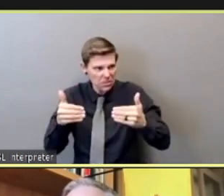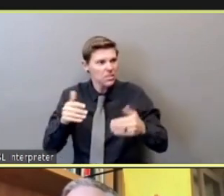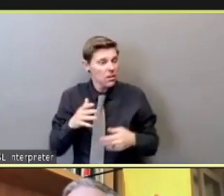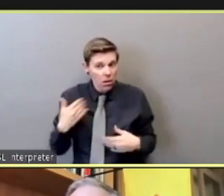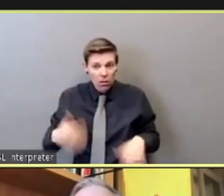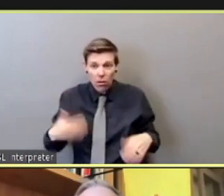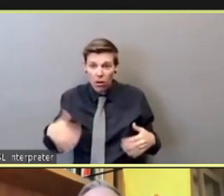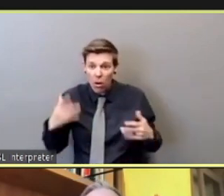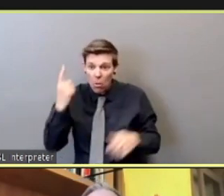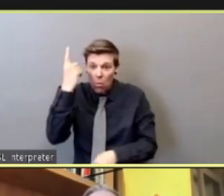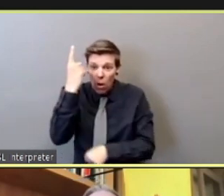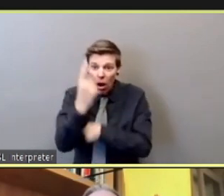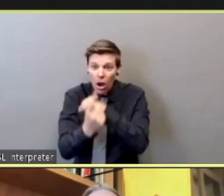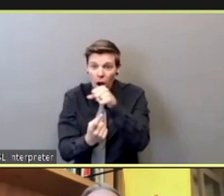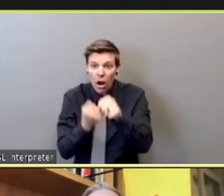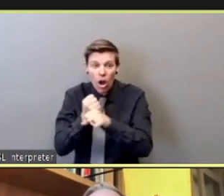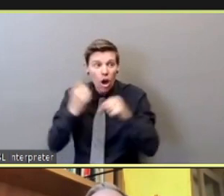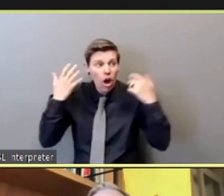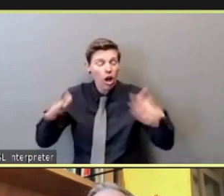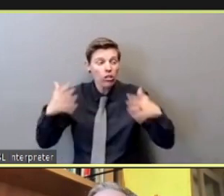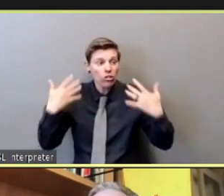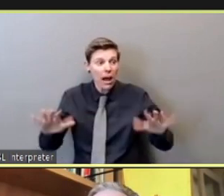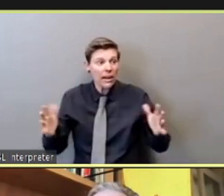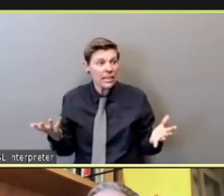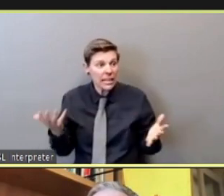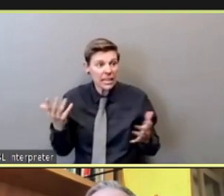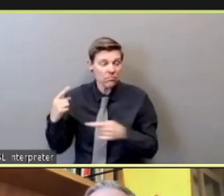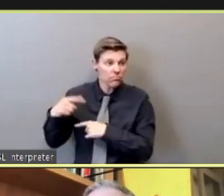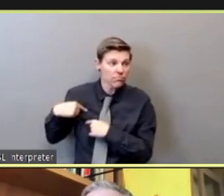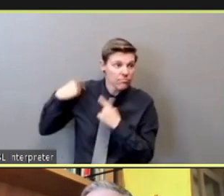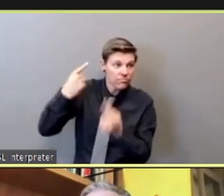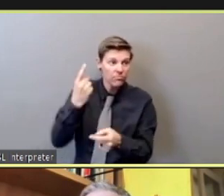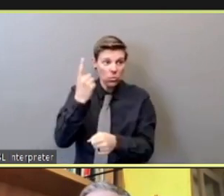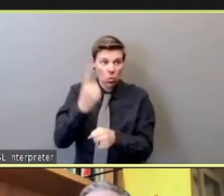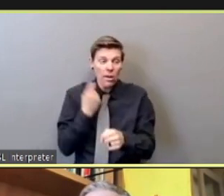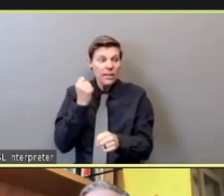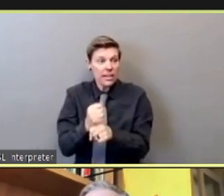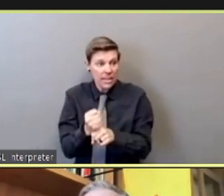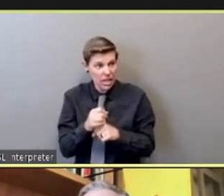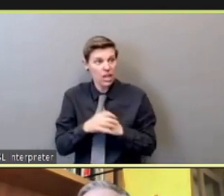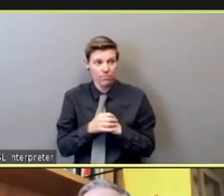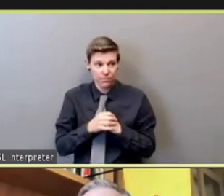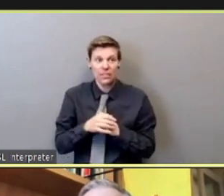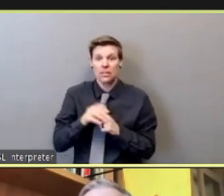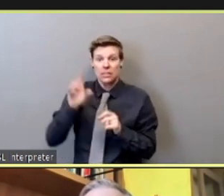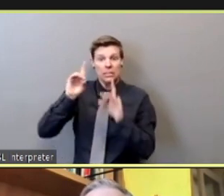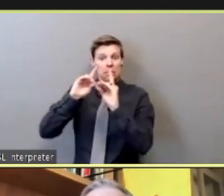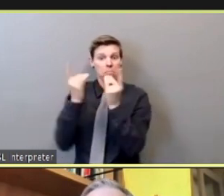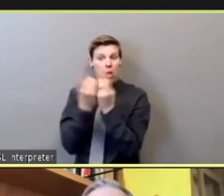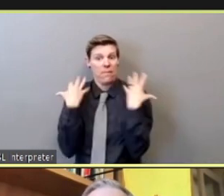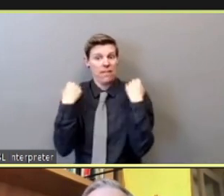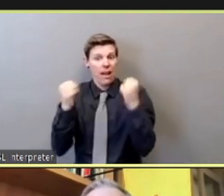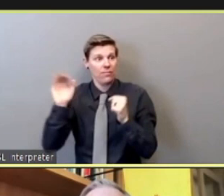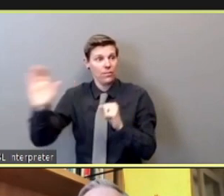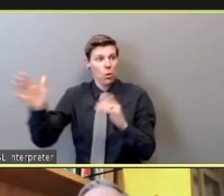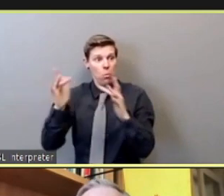Secretary Collins, Dr. Parahone, and everyone else in the DOH has accomplished with